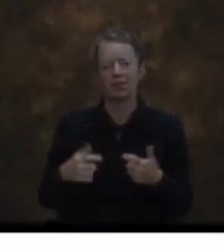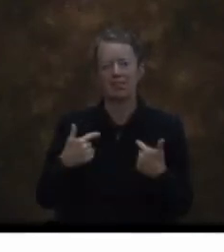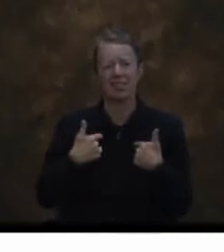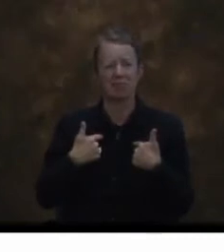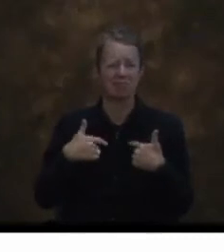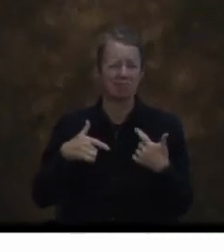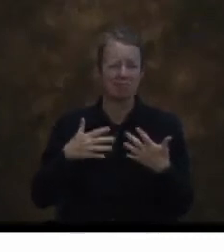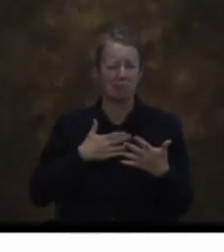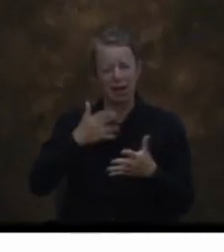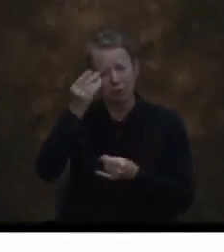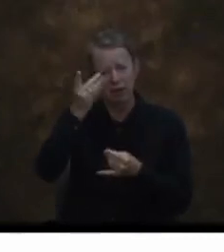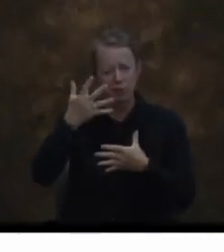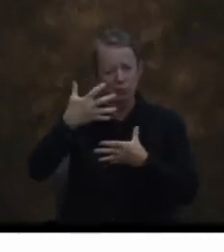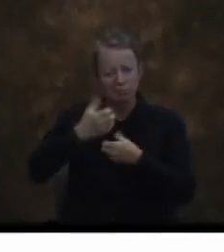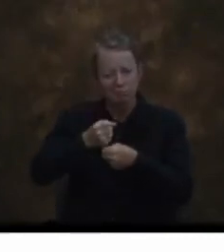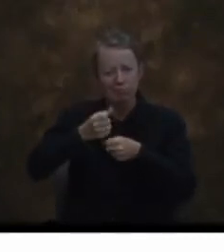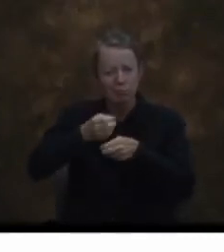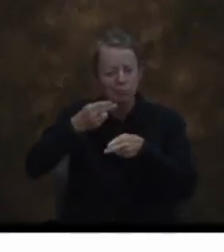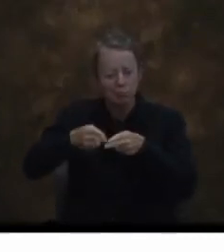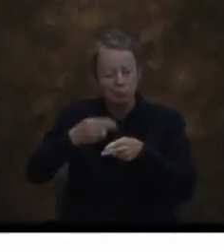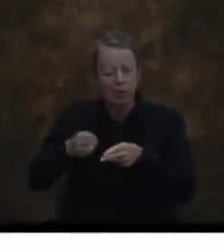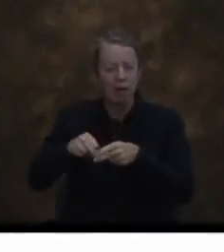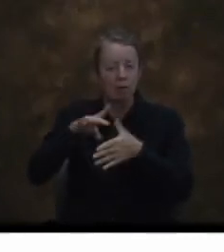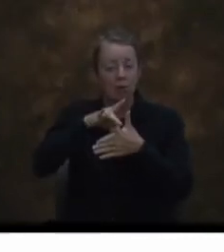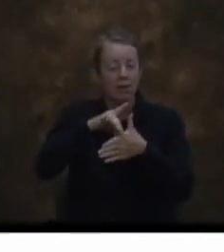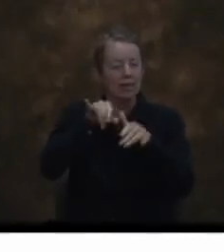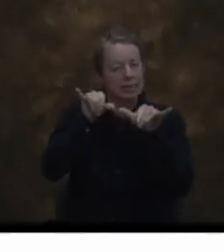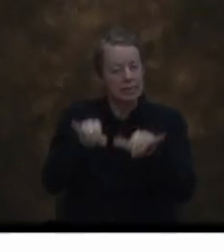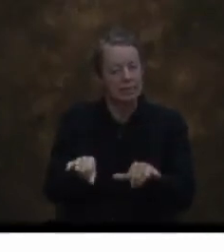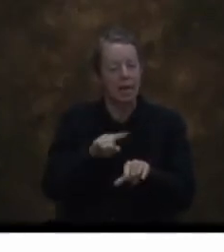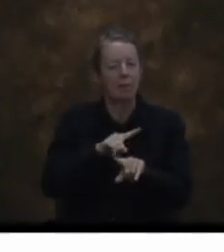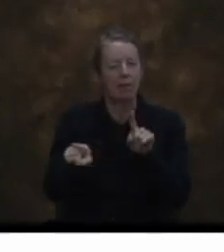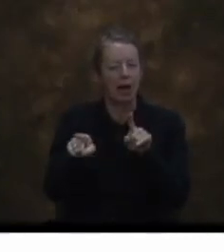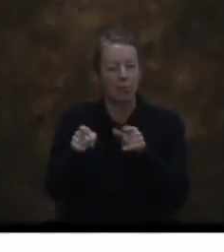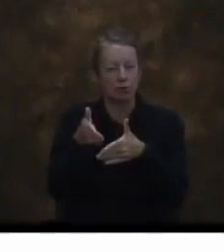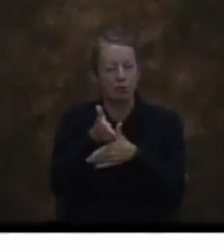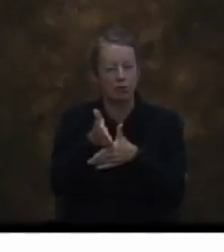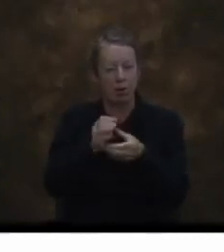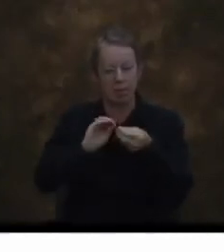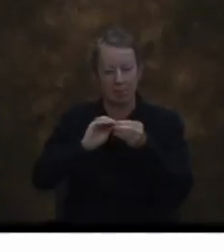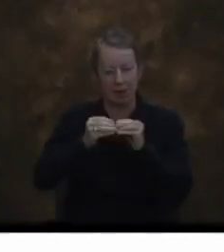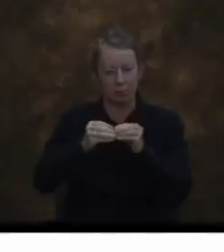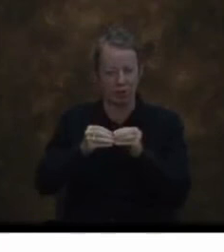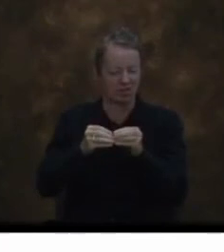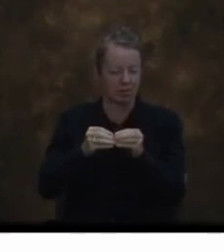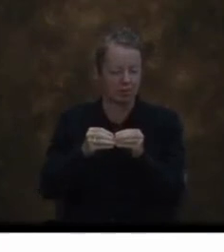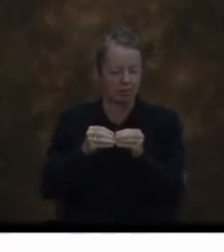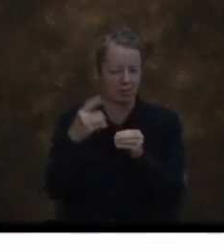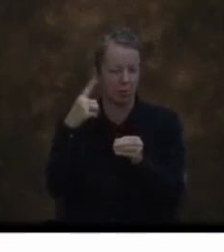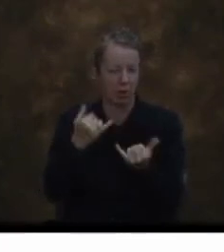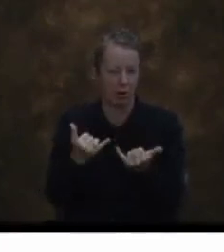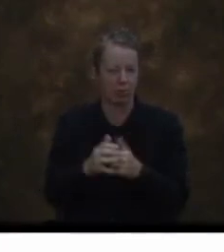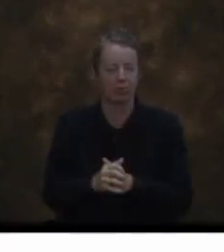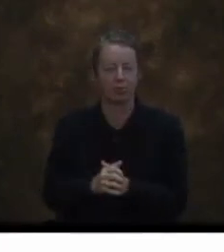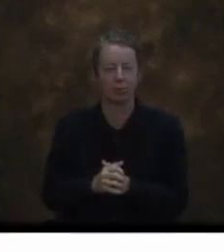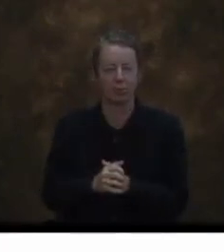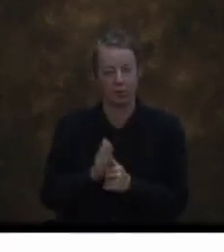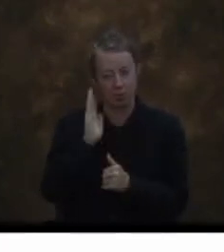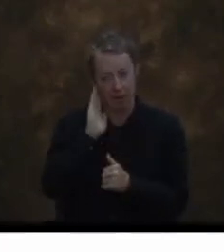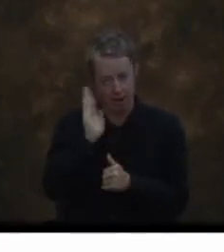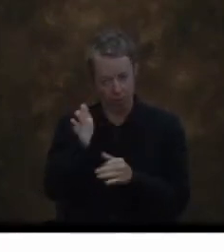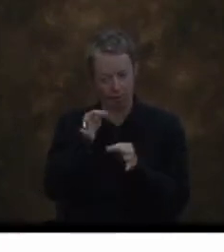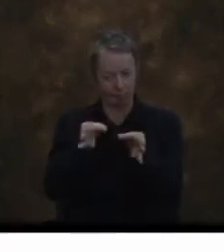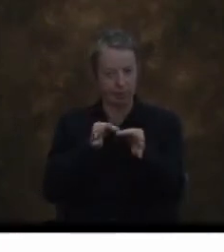abbreviated a little bit. Same content, but we'll just start with some metrics at this point. So we will go over